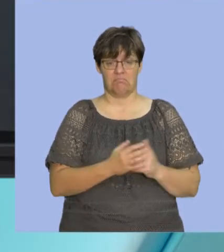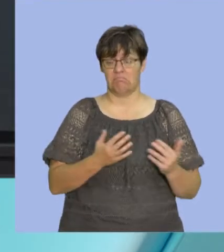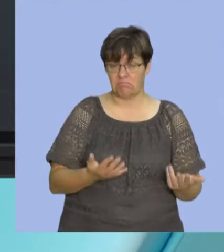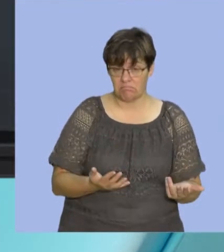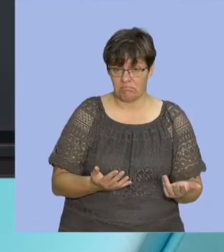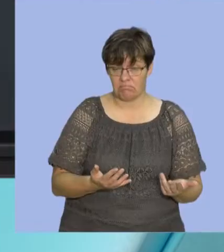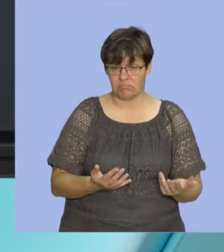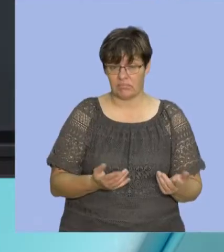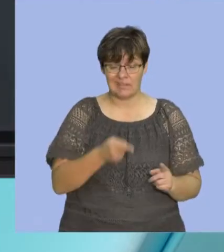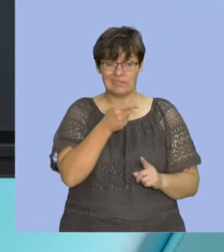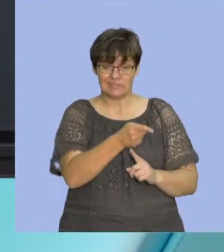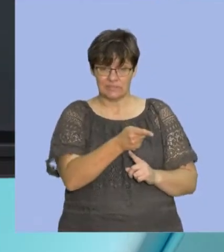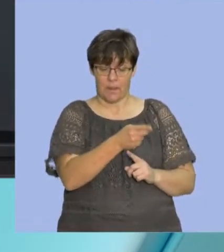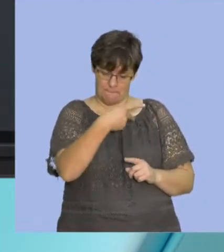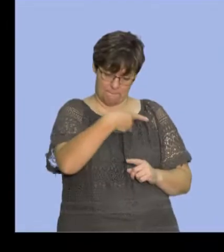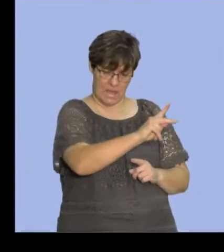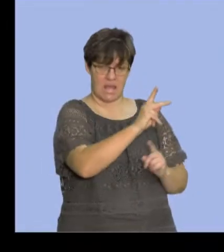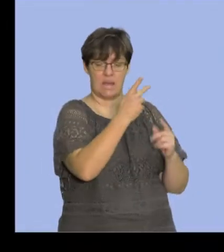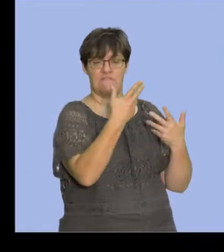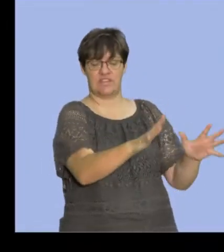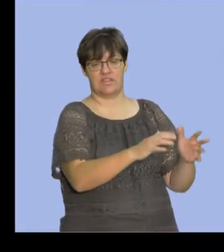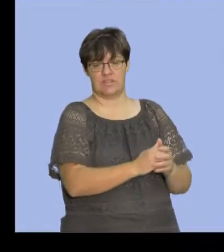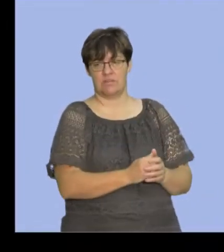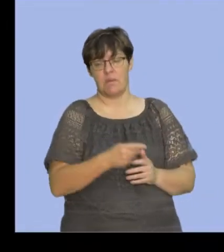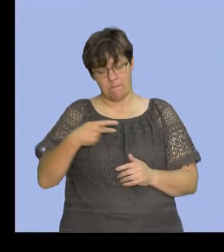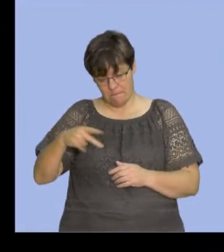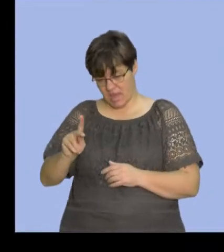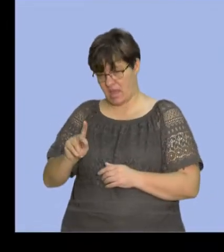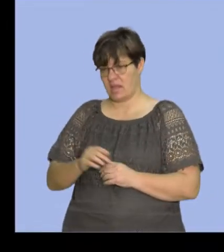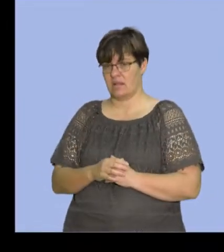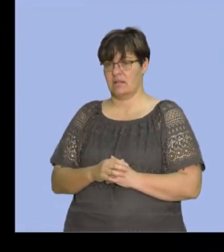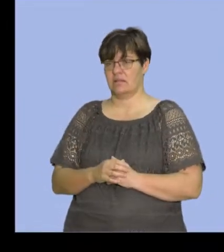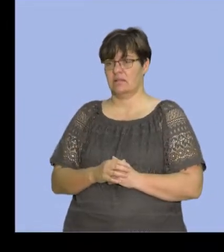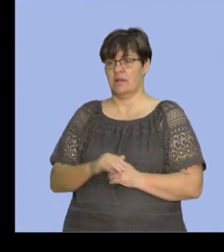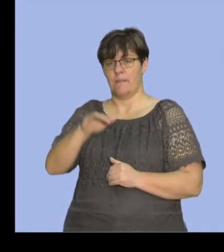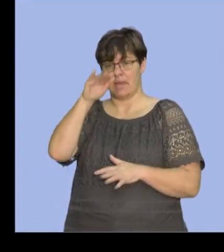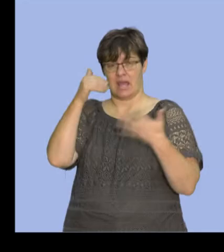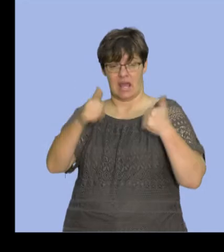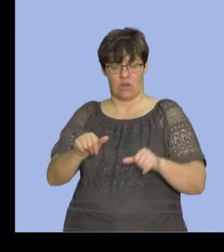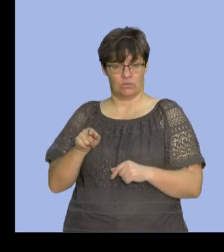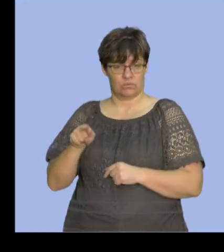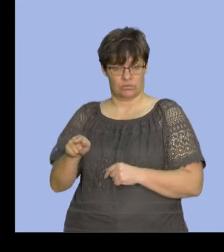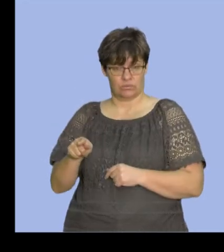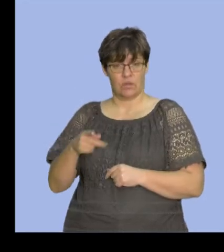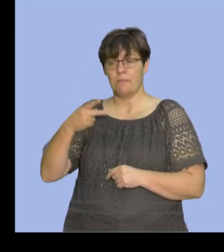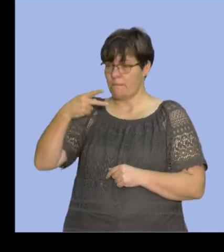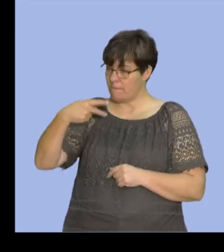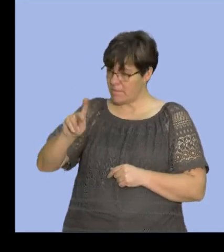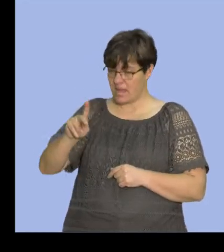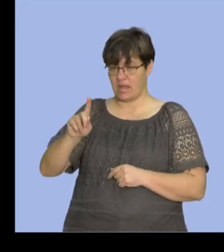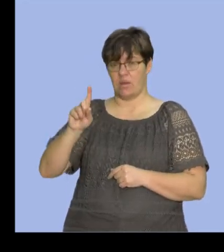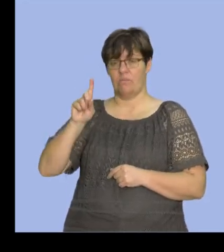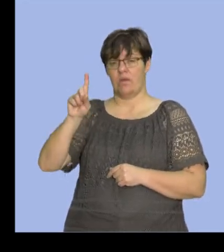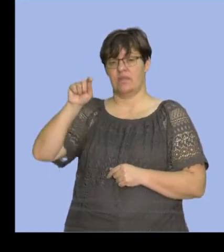Subsequently, this amount was paid. So I paid my creditor, there's my bank account. I paid my creditor